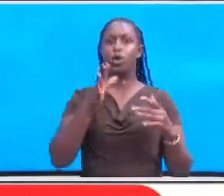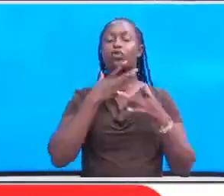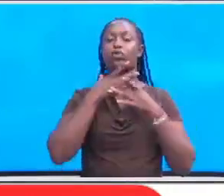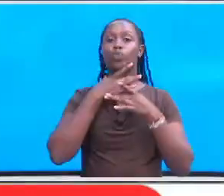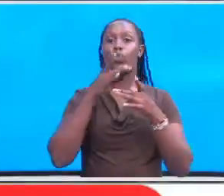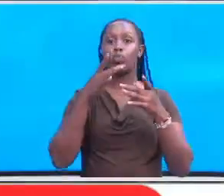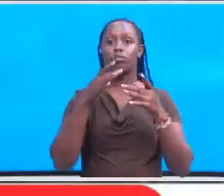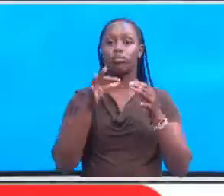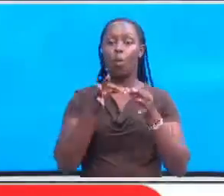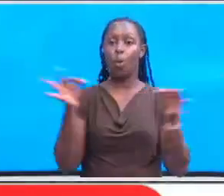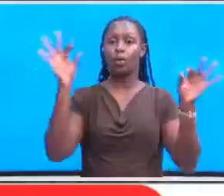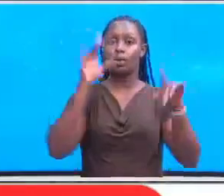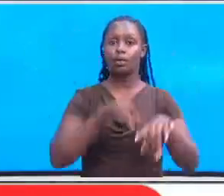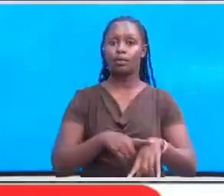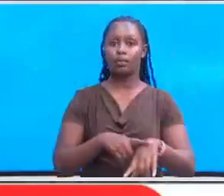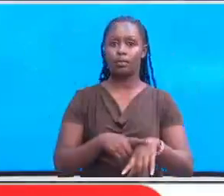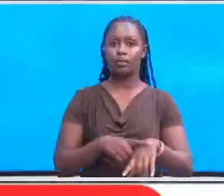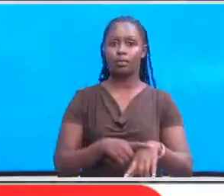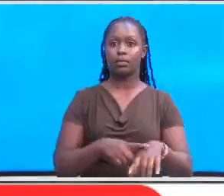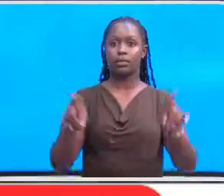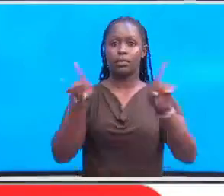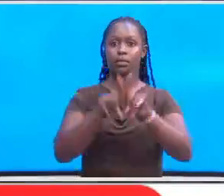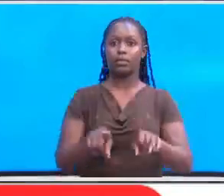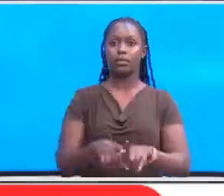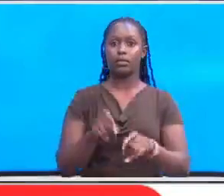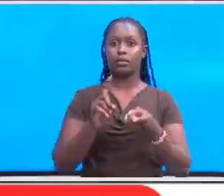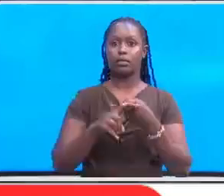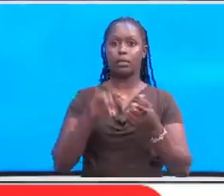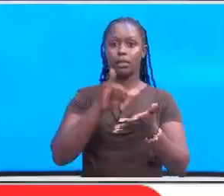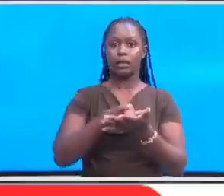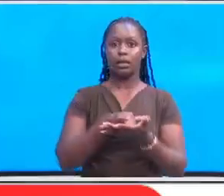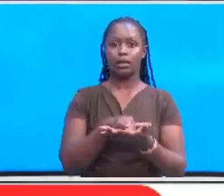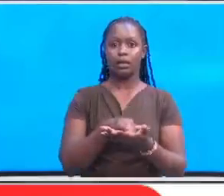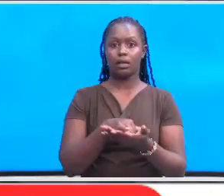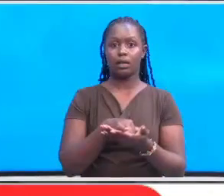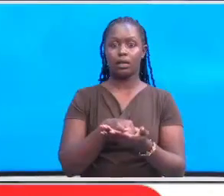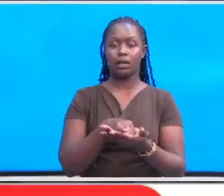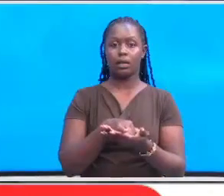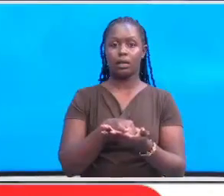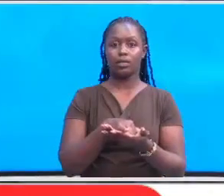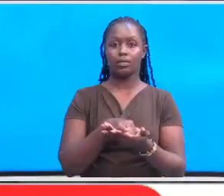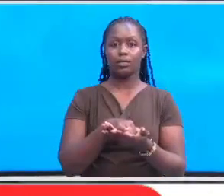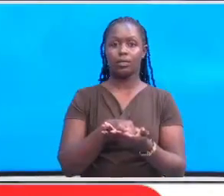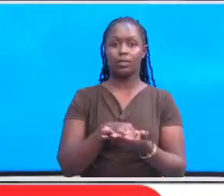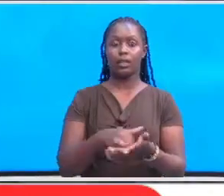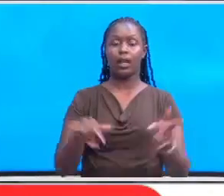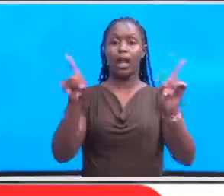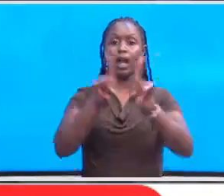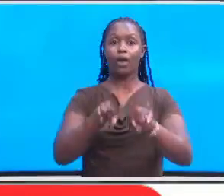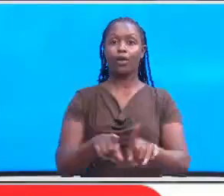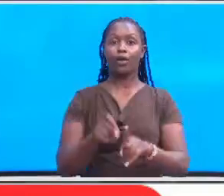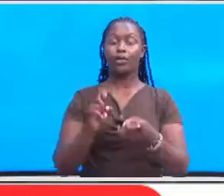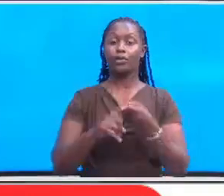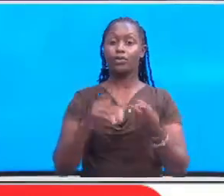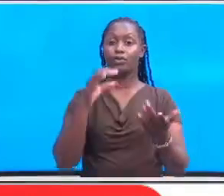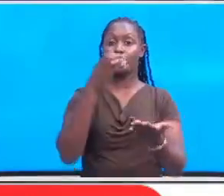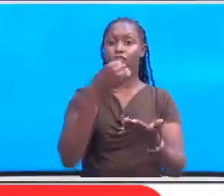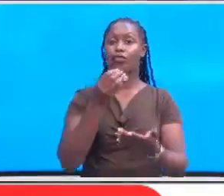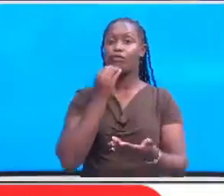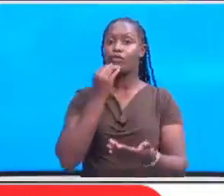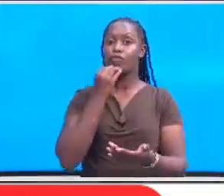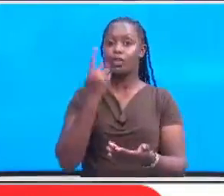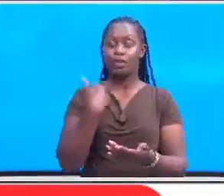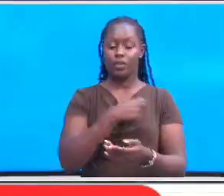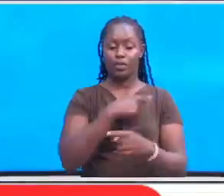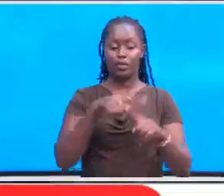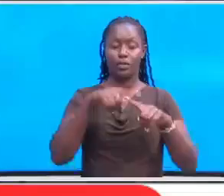but one way. Vita. Sasa watoto naenda sole. Hata chakula tumepata huko.